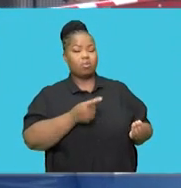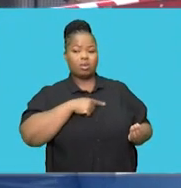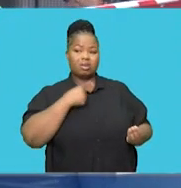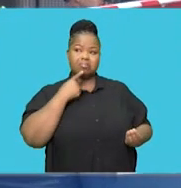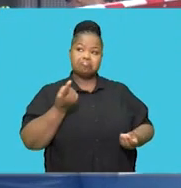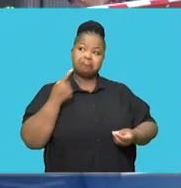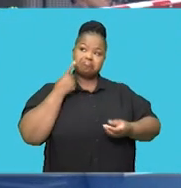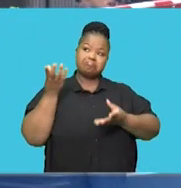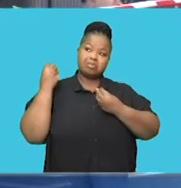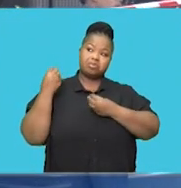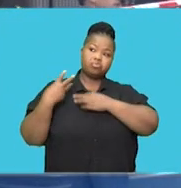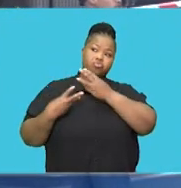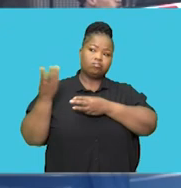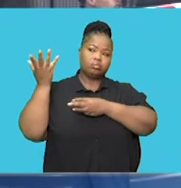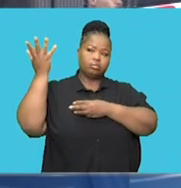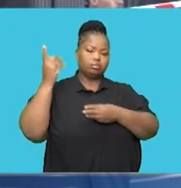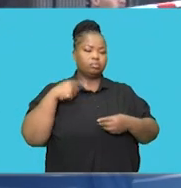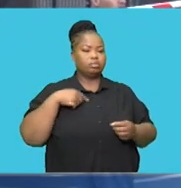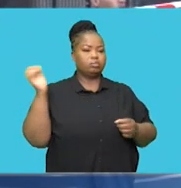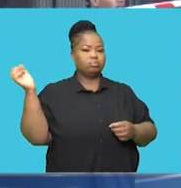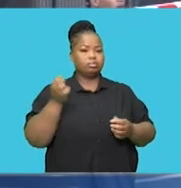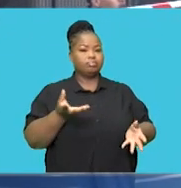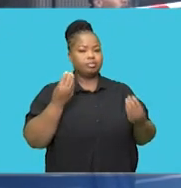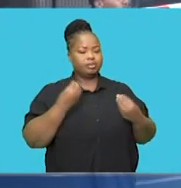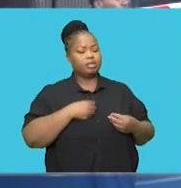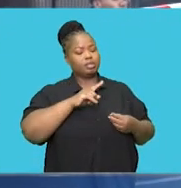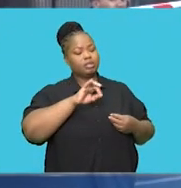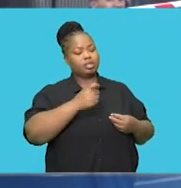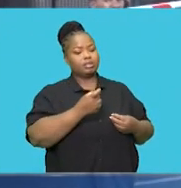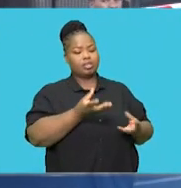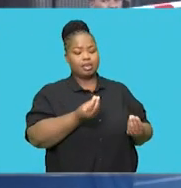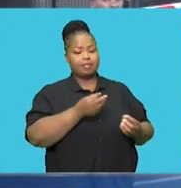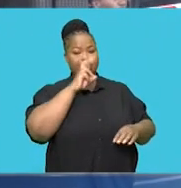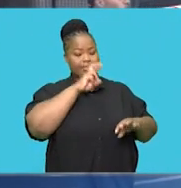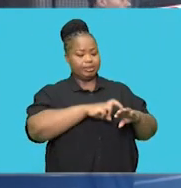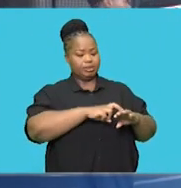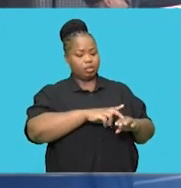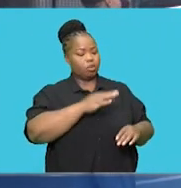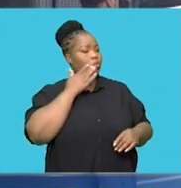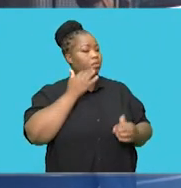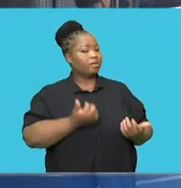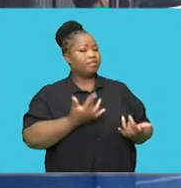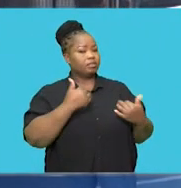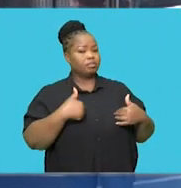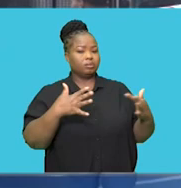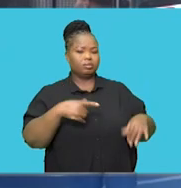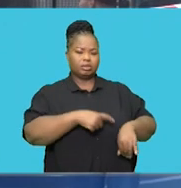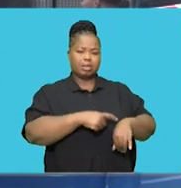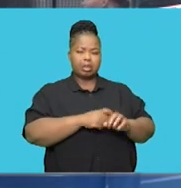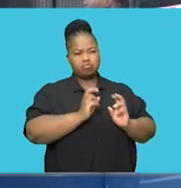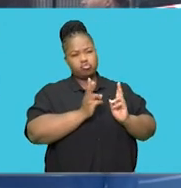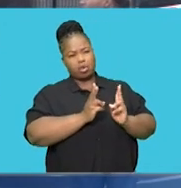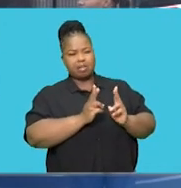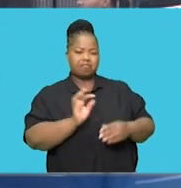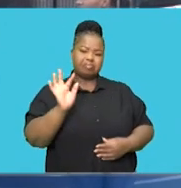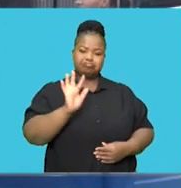bengithembiswe umsebenzi same uthi kuze ngikhona ukuthi ngiqasheke bathi angizokwenza i-tax number. So kuthe maqala boma 12 ngingake ngisagetsa